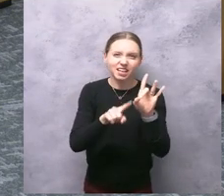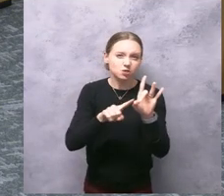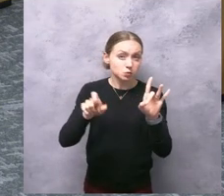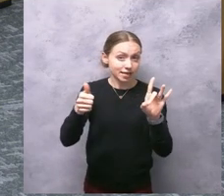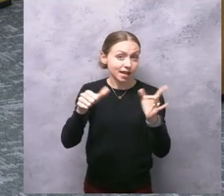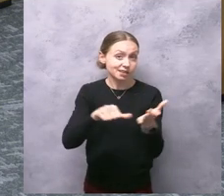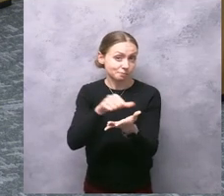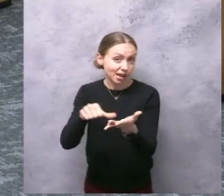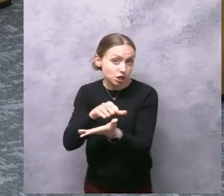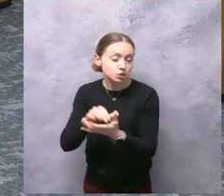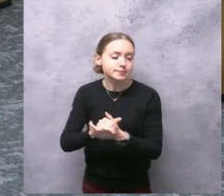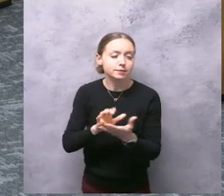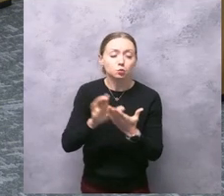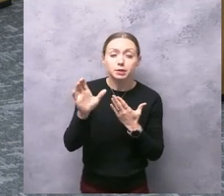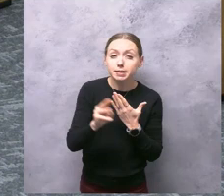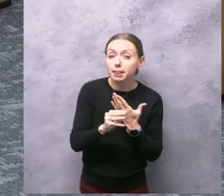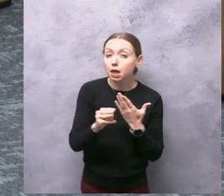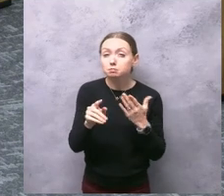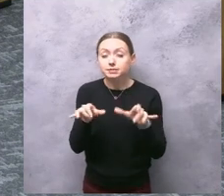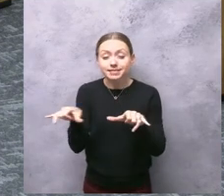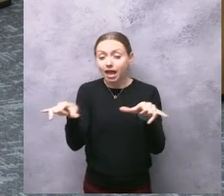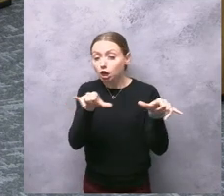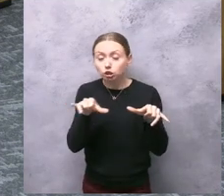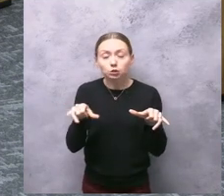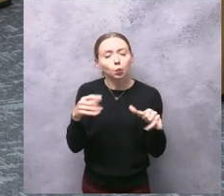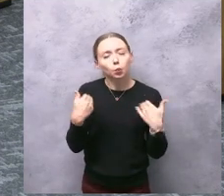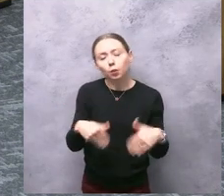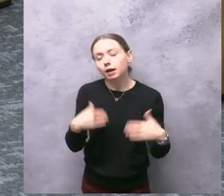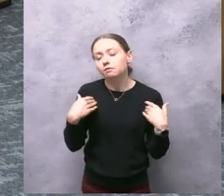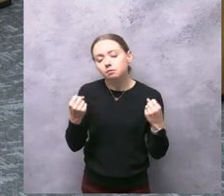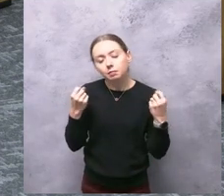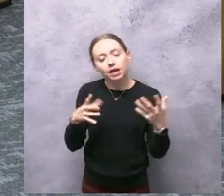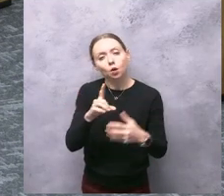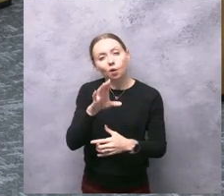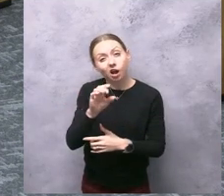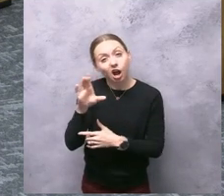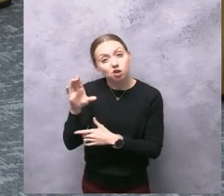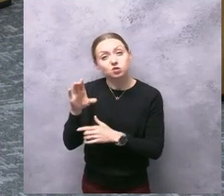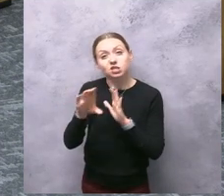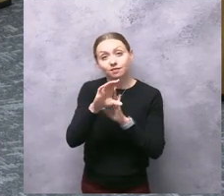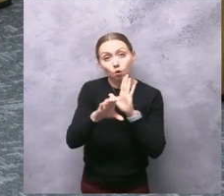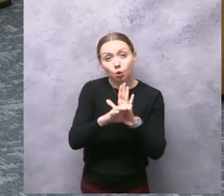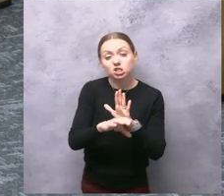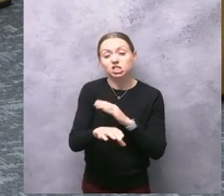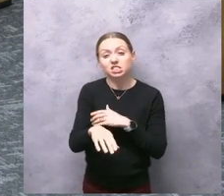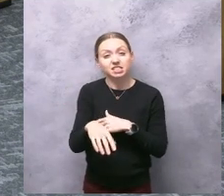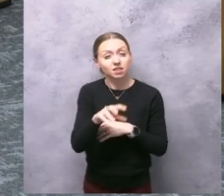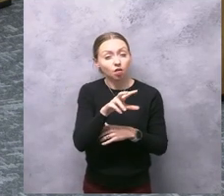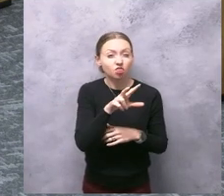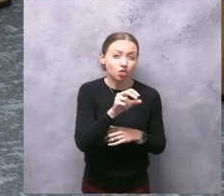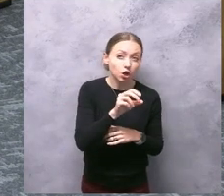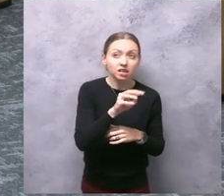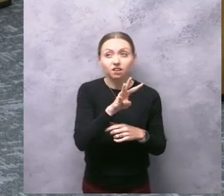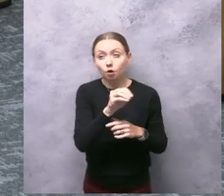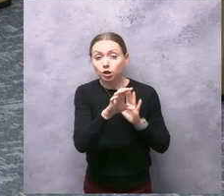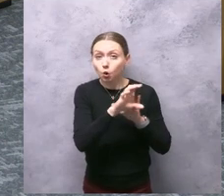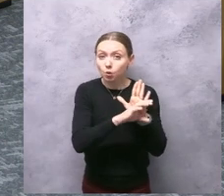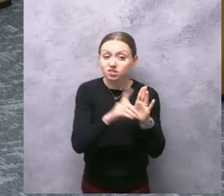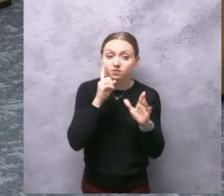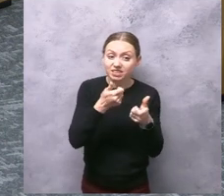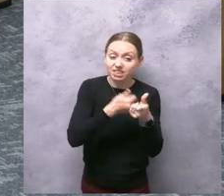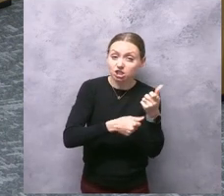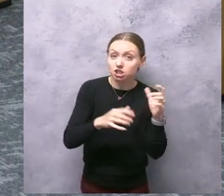We have hundreds of CTE courses we're slowly working through, 30 or 40 courses per meeting. We always